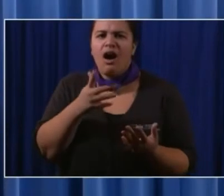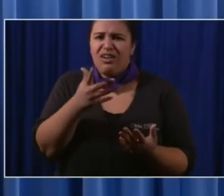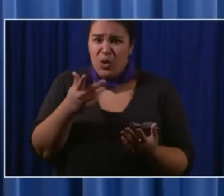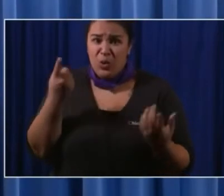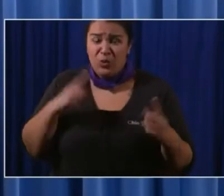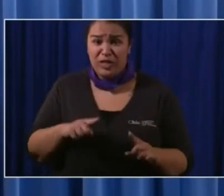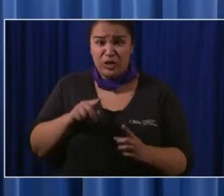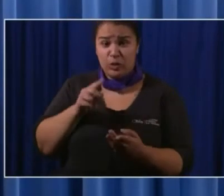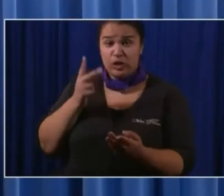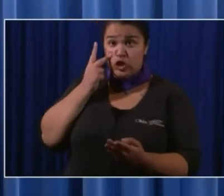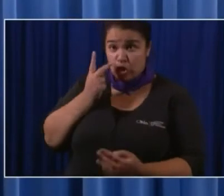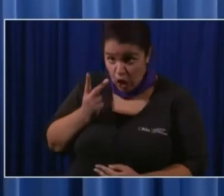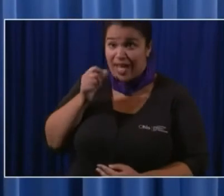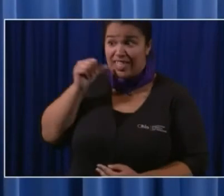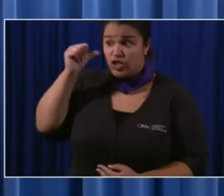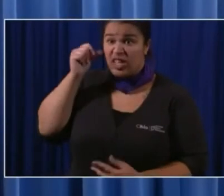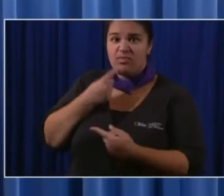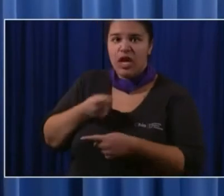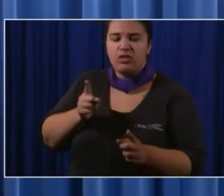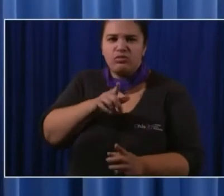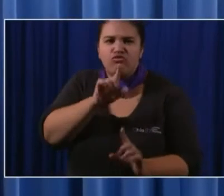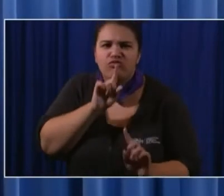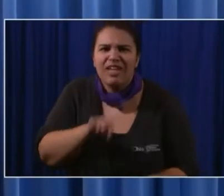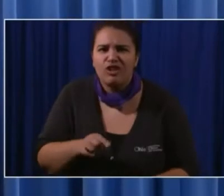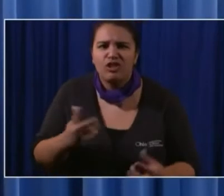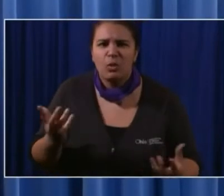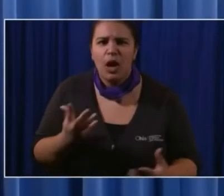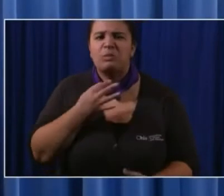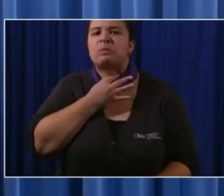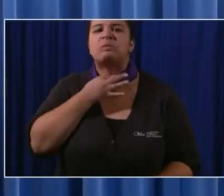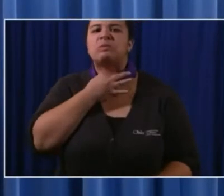No, I had no suspicion of any illegal activity.